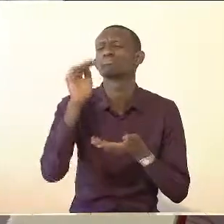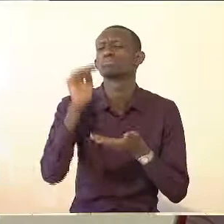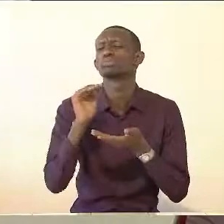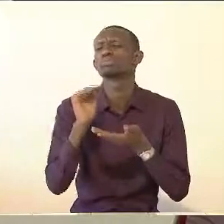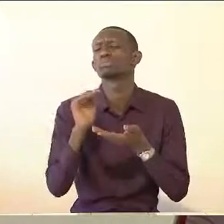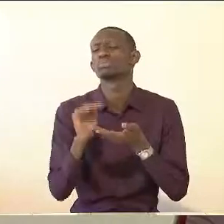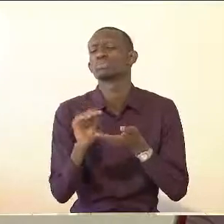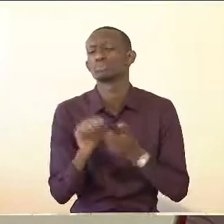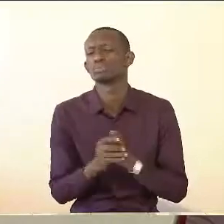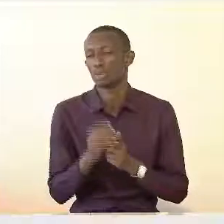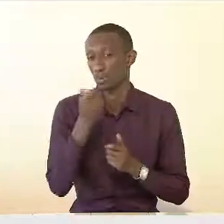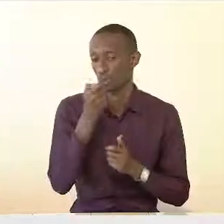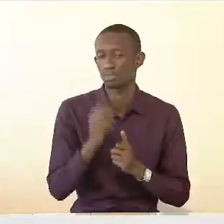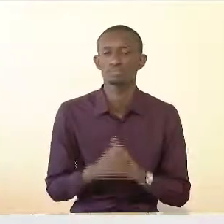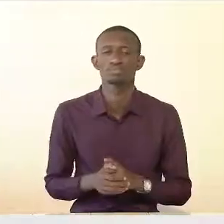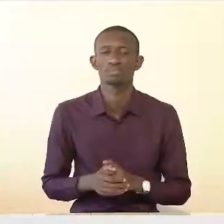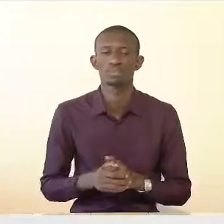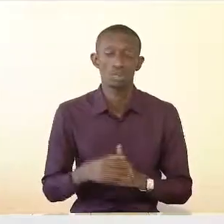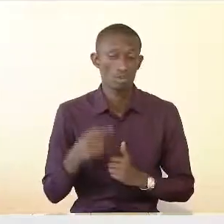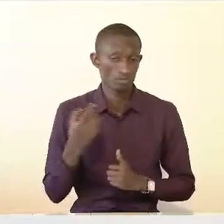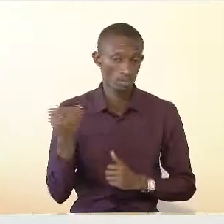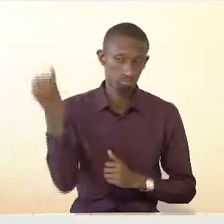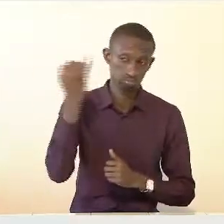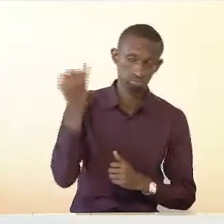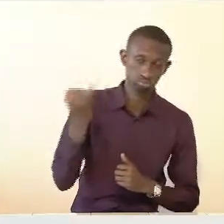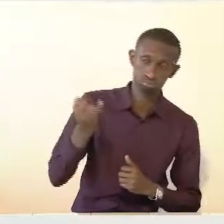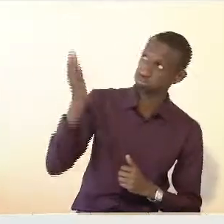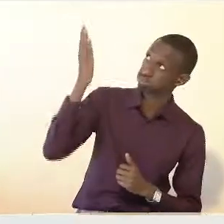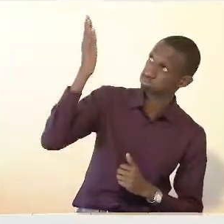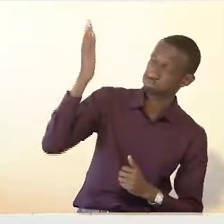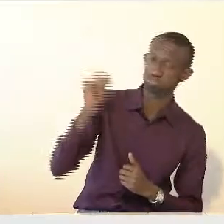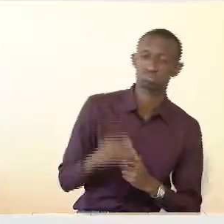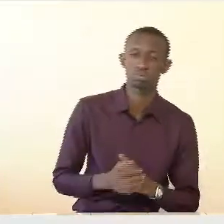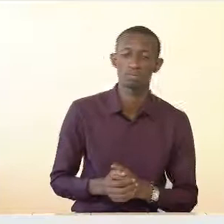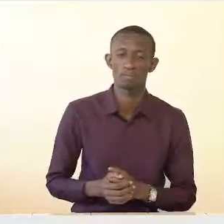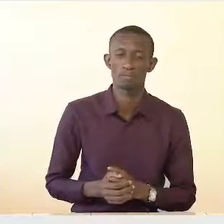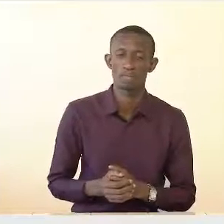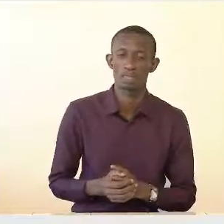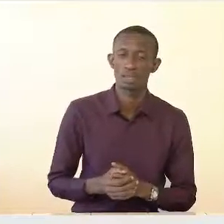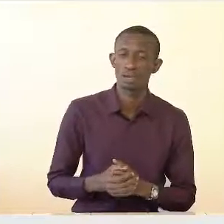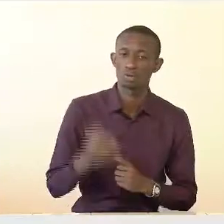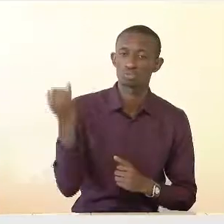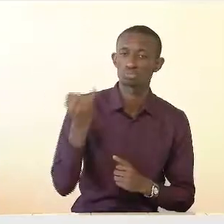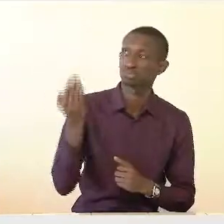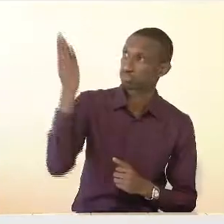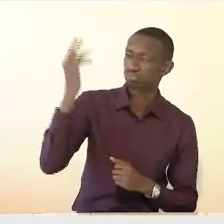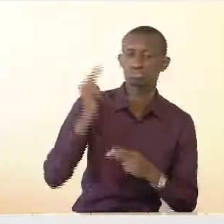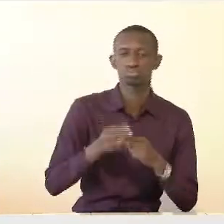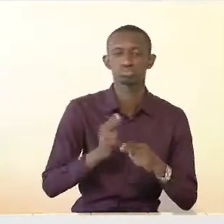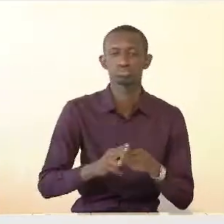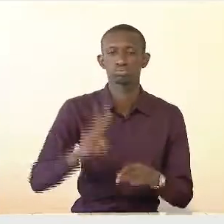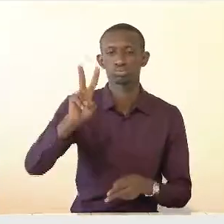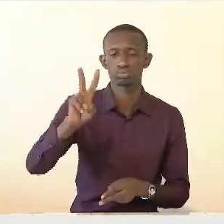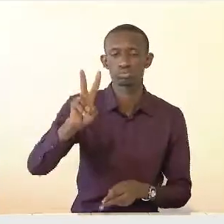We have some diagram. We have diagram. This one is called vasoconstriction. When the top